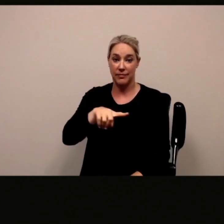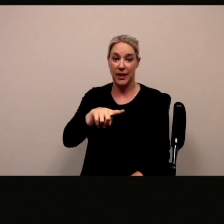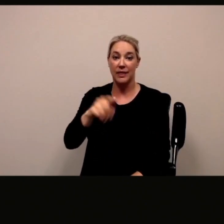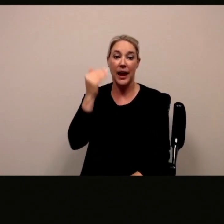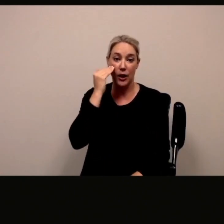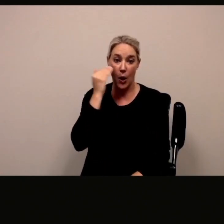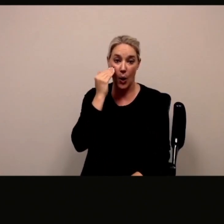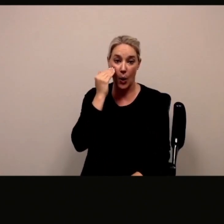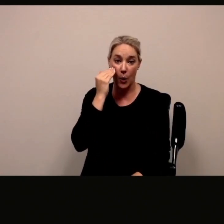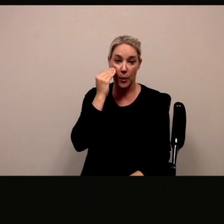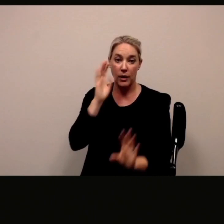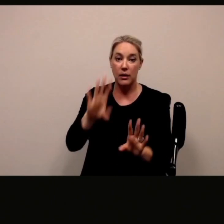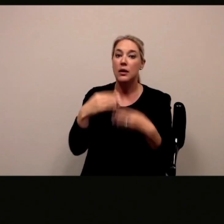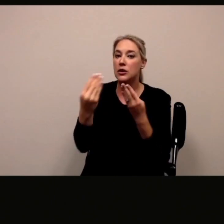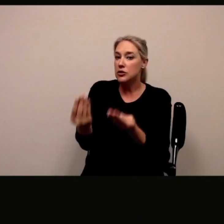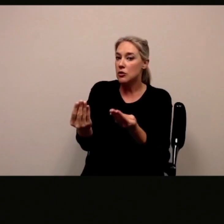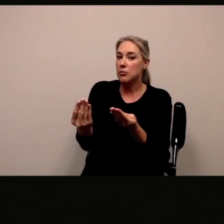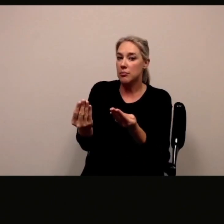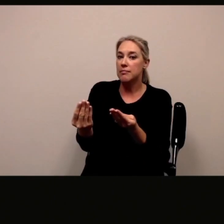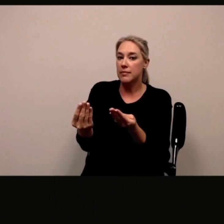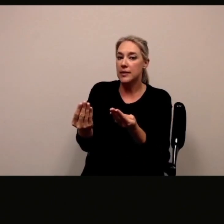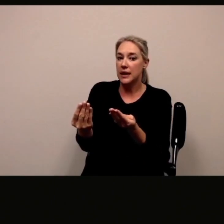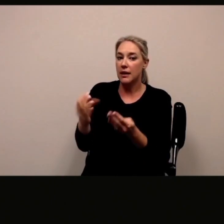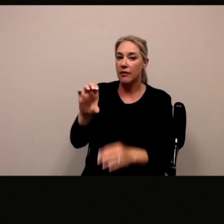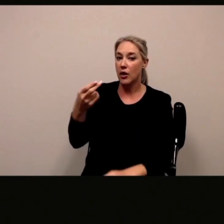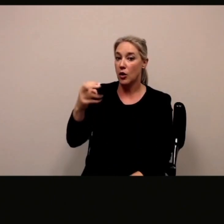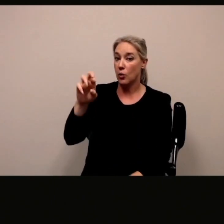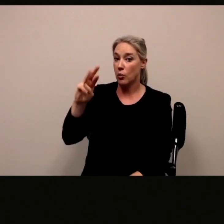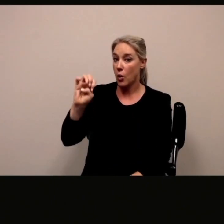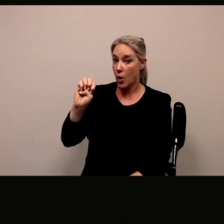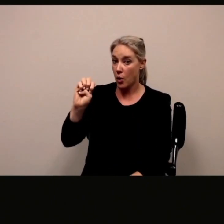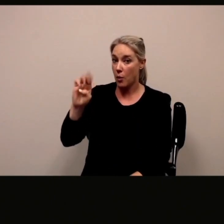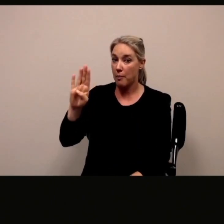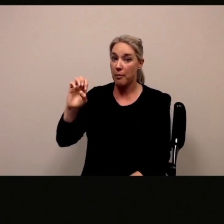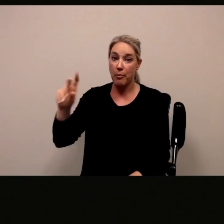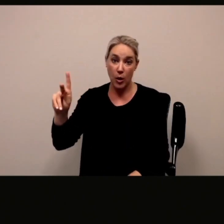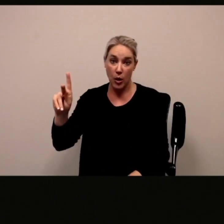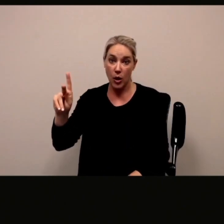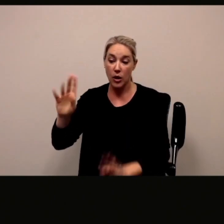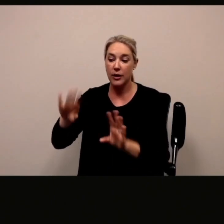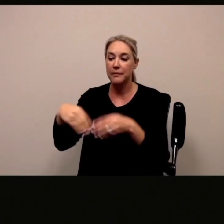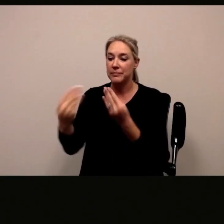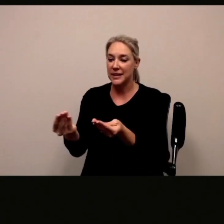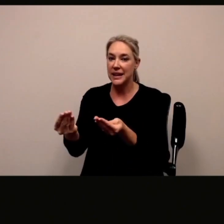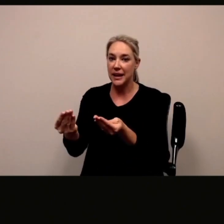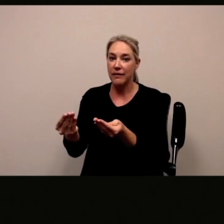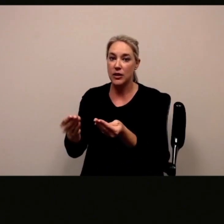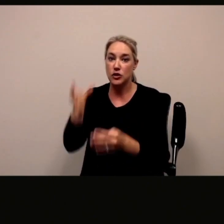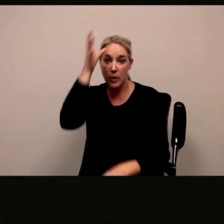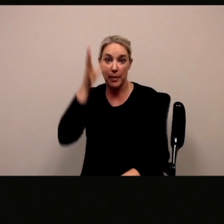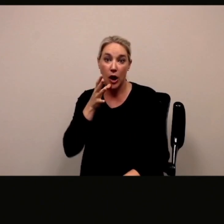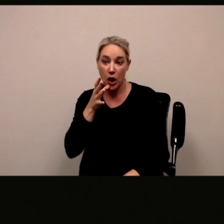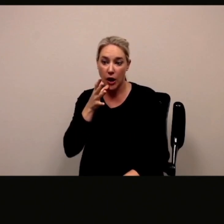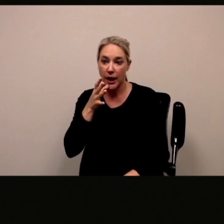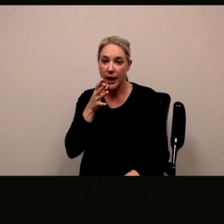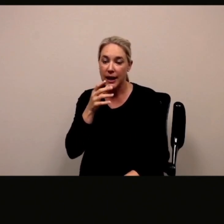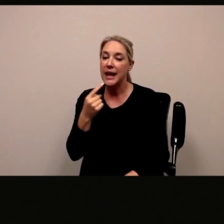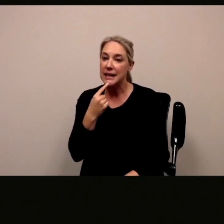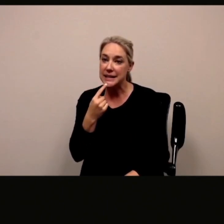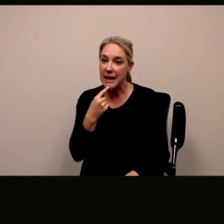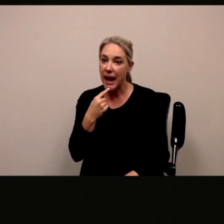up to them, have them tell a short 2-minute story, and then have 4 buttons, have the photo of them, and you can click a